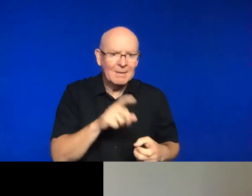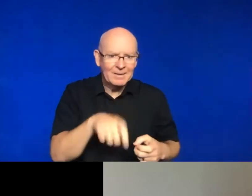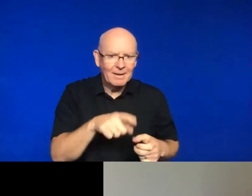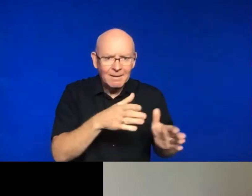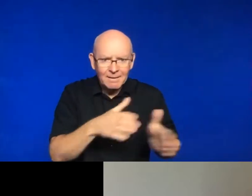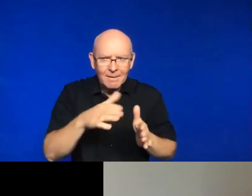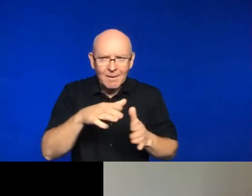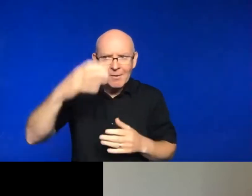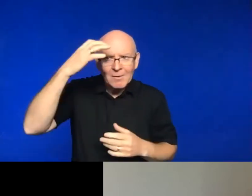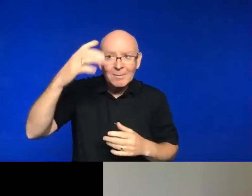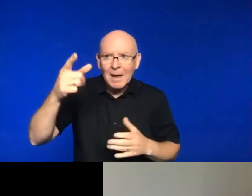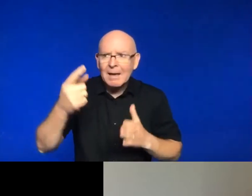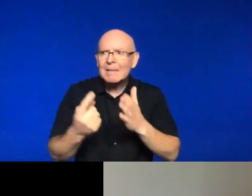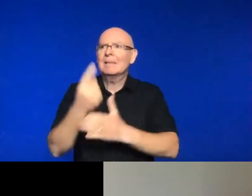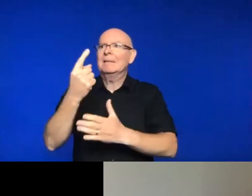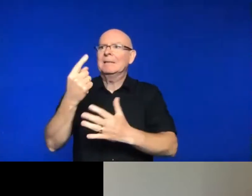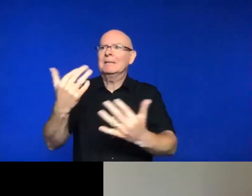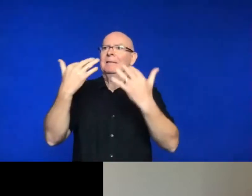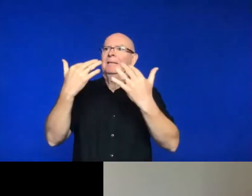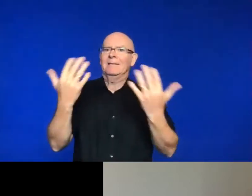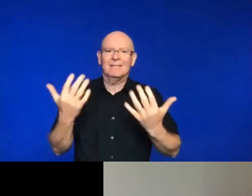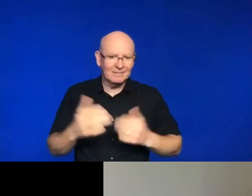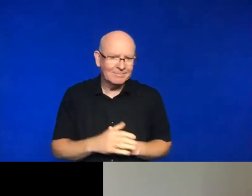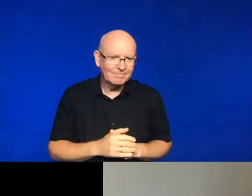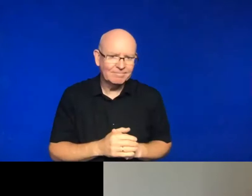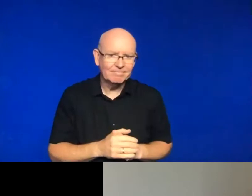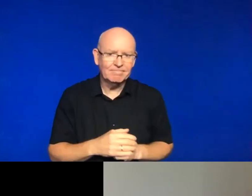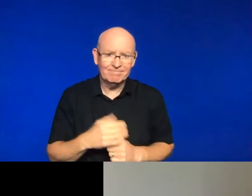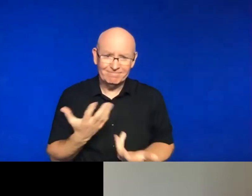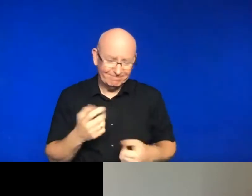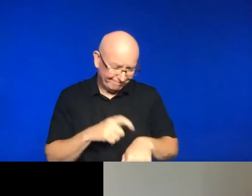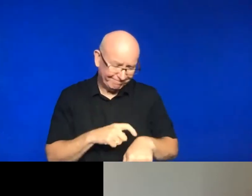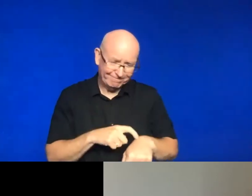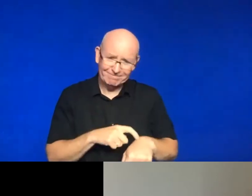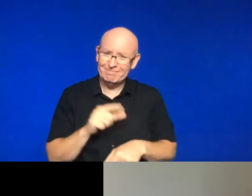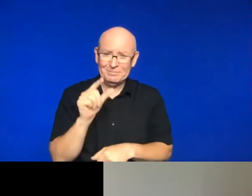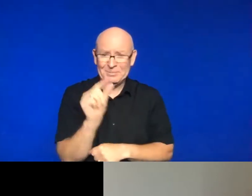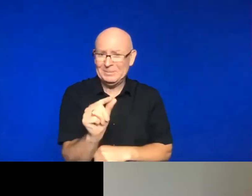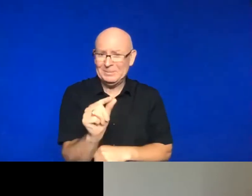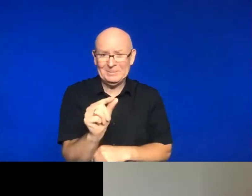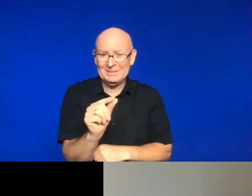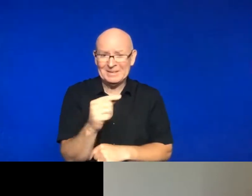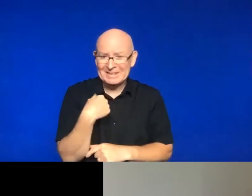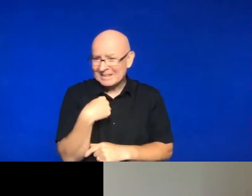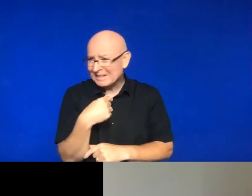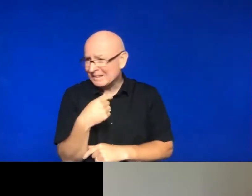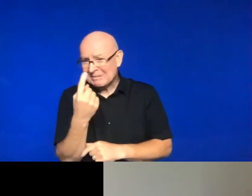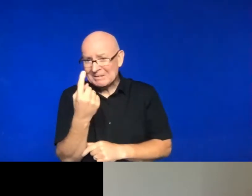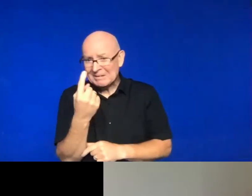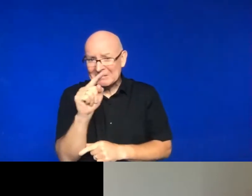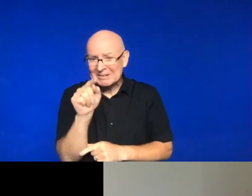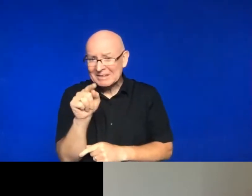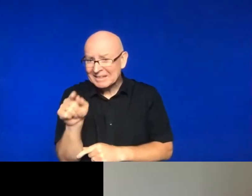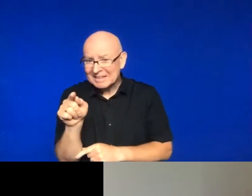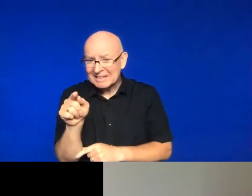often are, and the needs that often are highly needed by a specific group of persons with